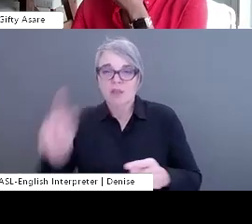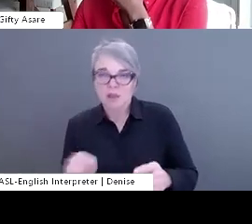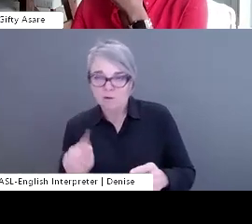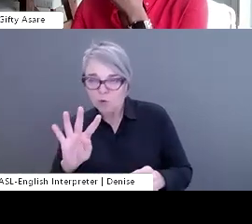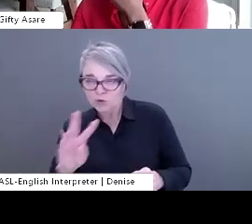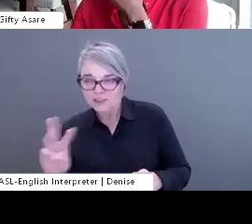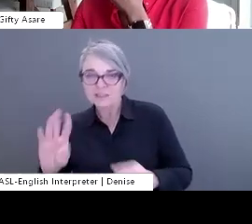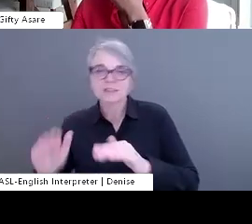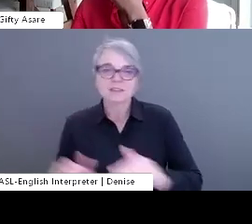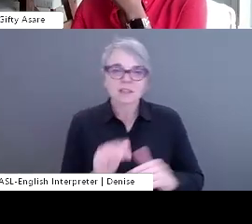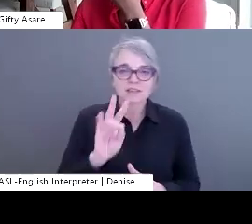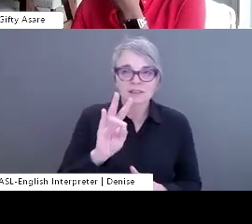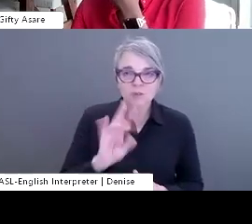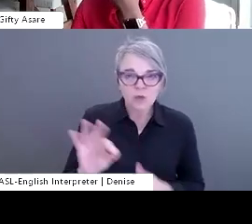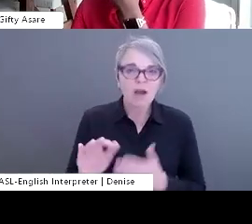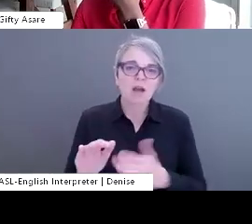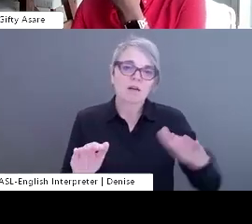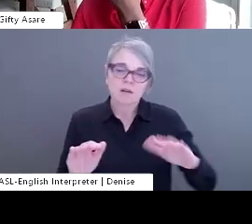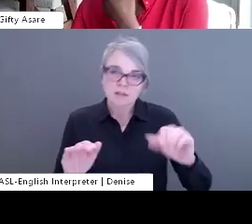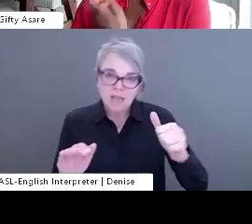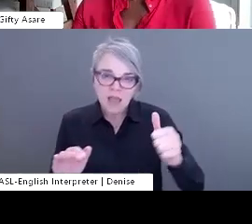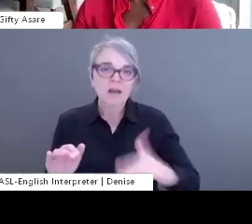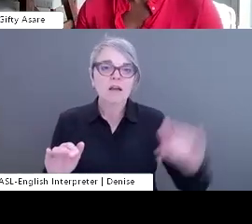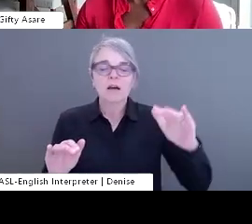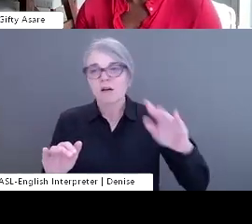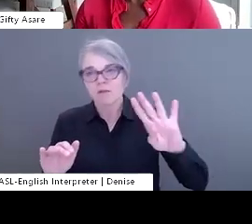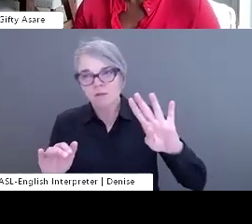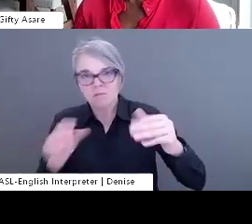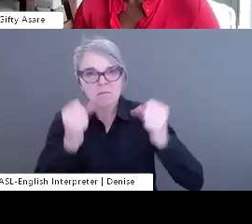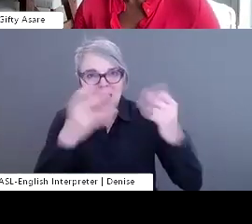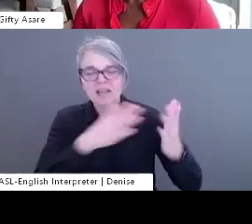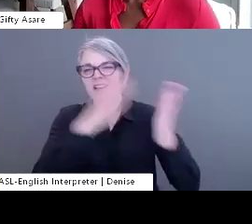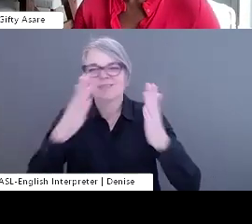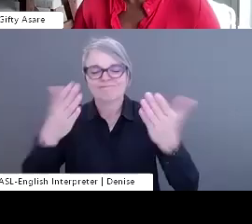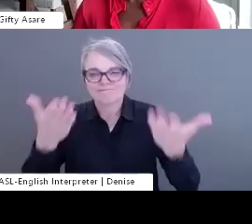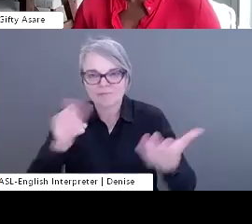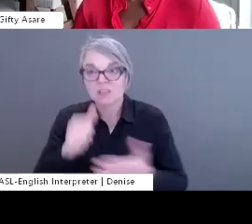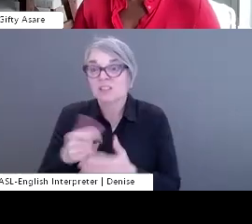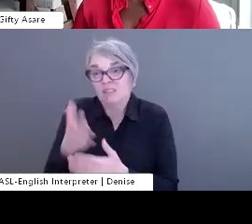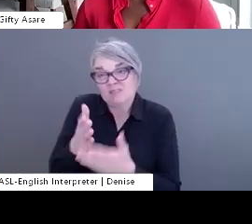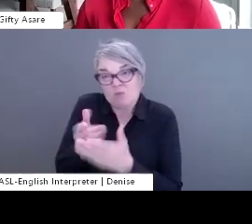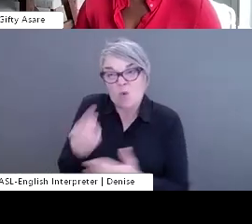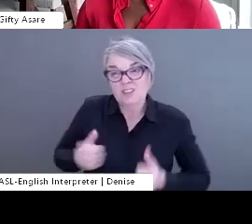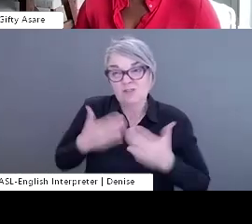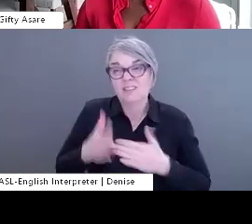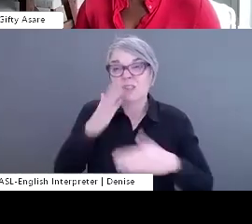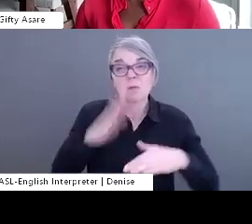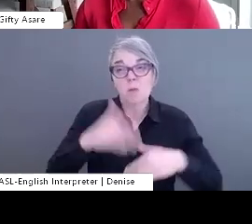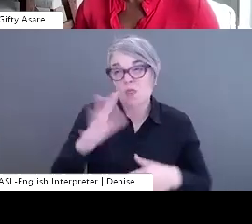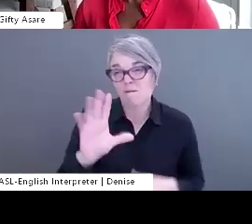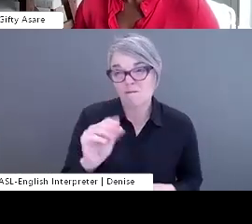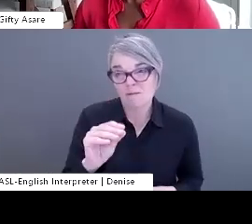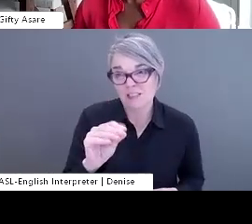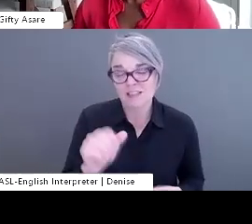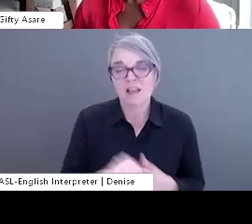many. A survivor reported sustaining as many as 50 occurrences, and another shared that they had lost